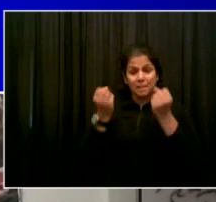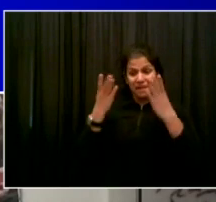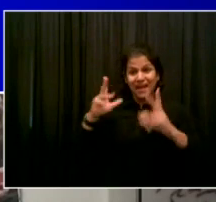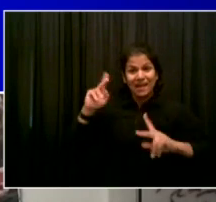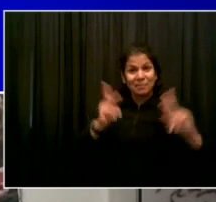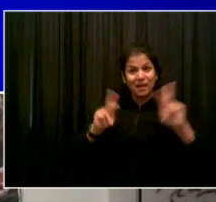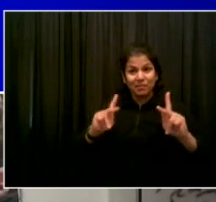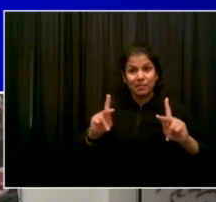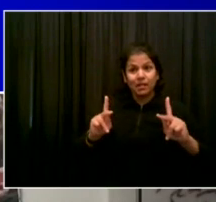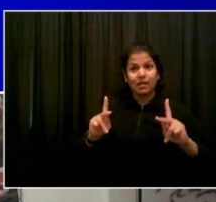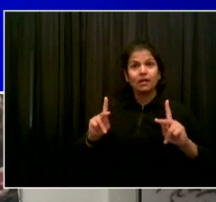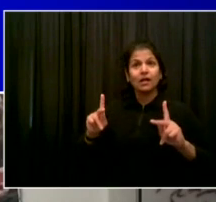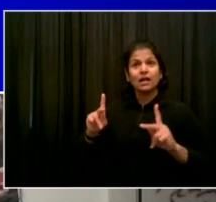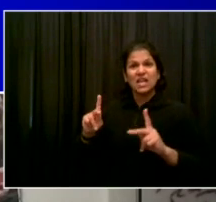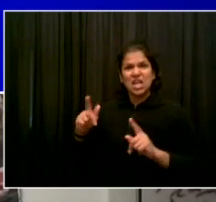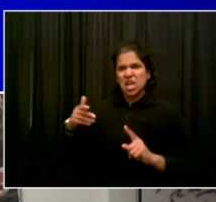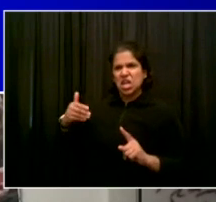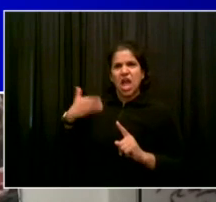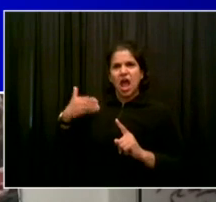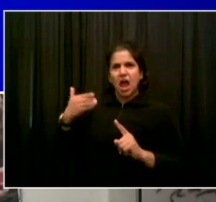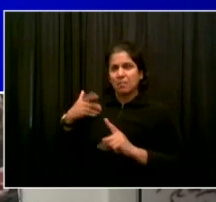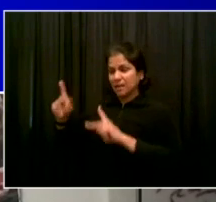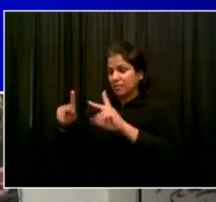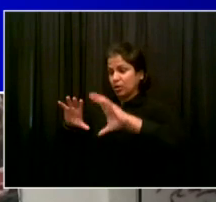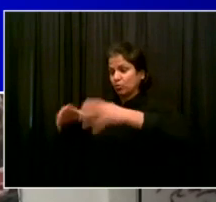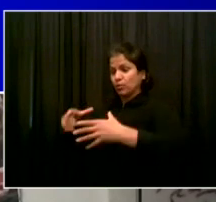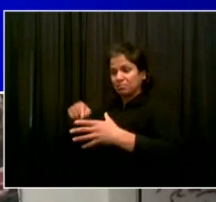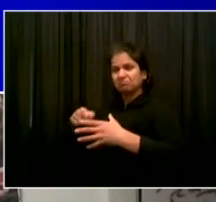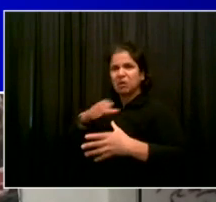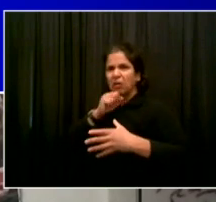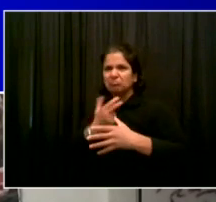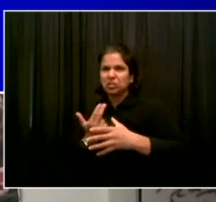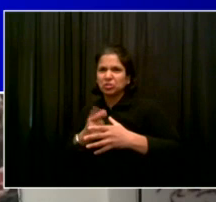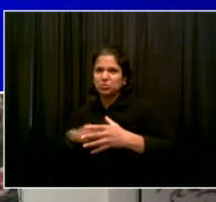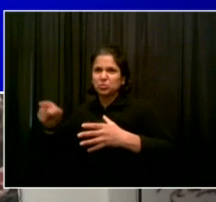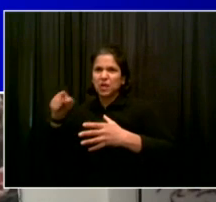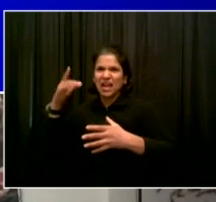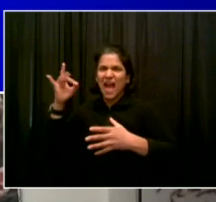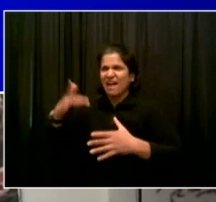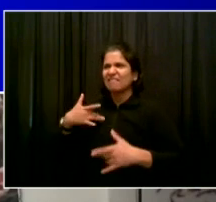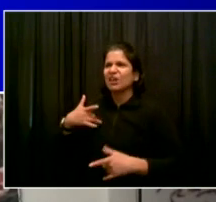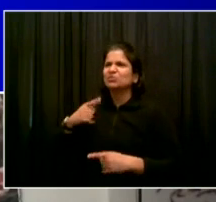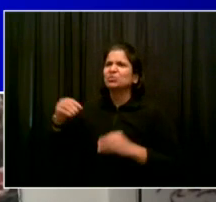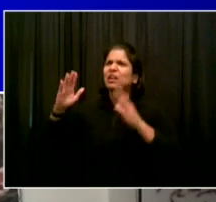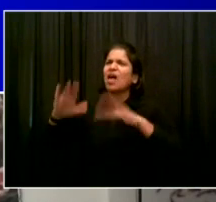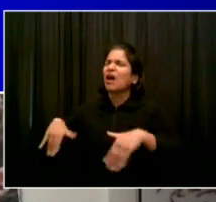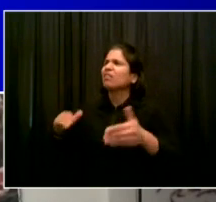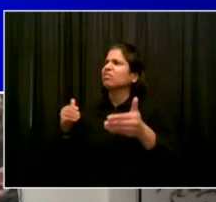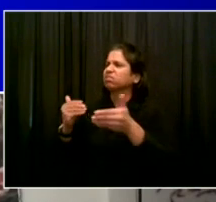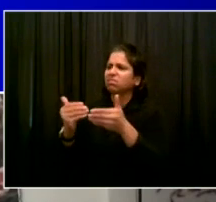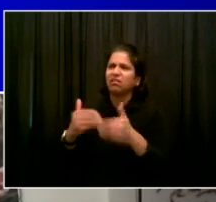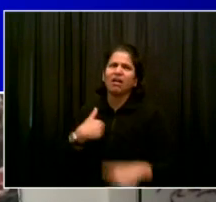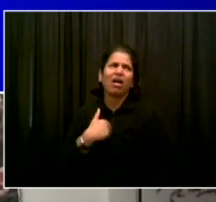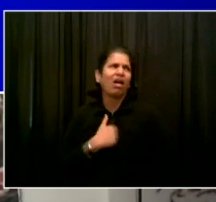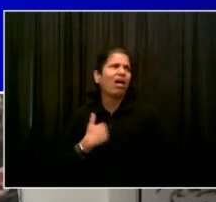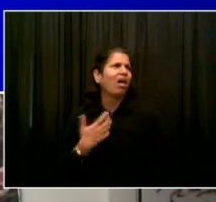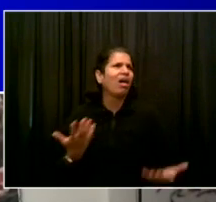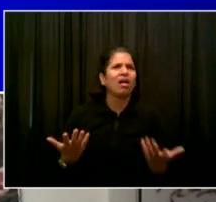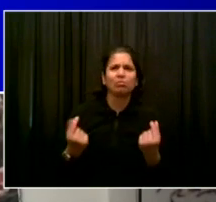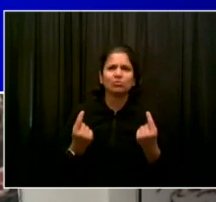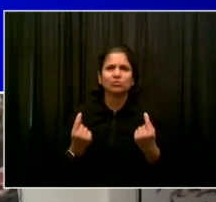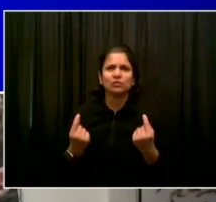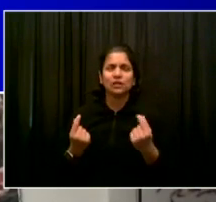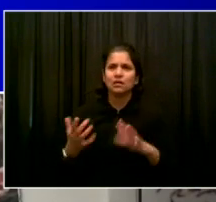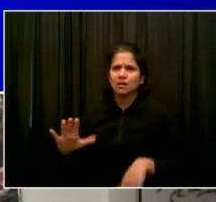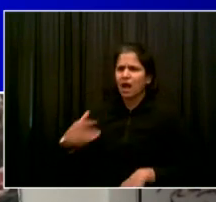generation, worry it's too late. And I always say to people, even if we fear that, we can't give up. We